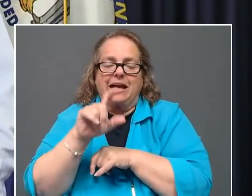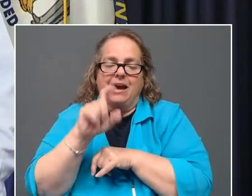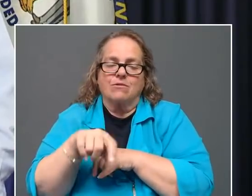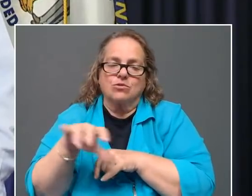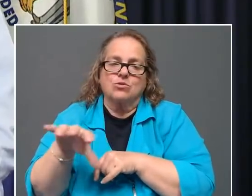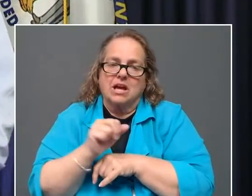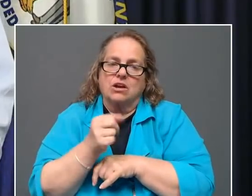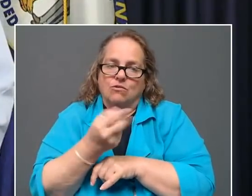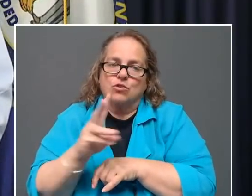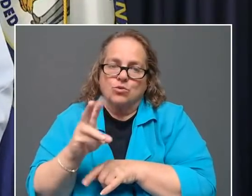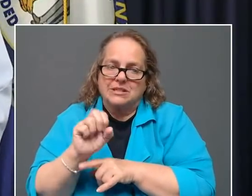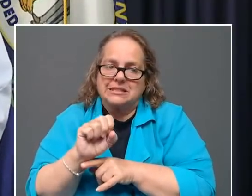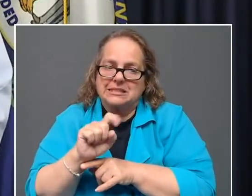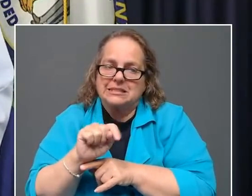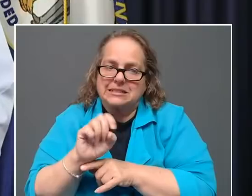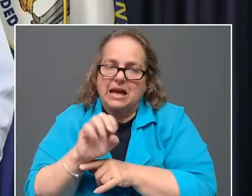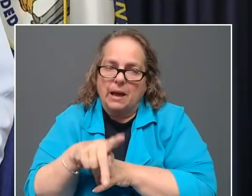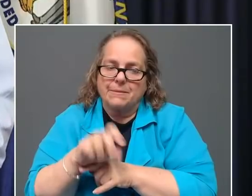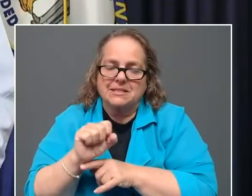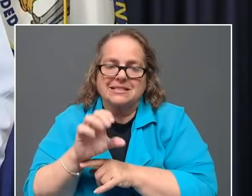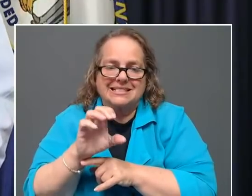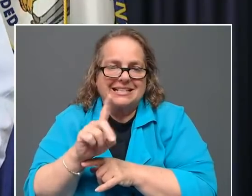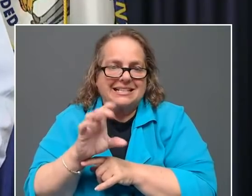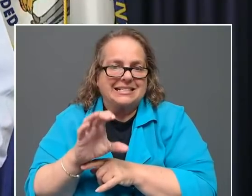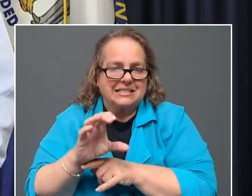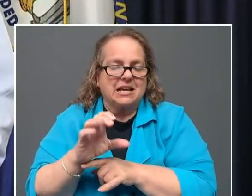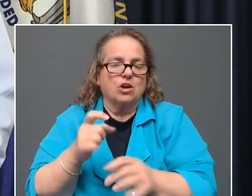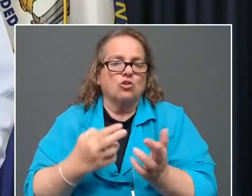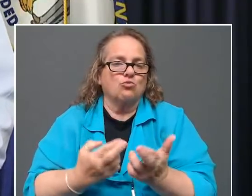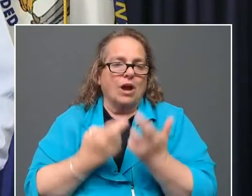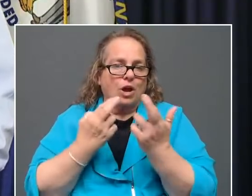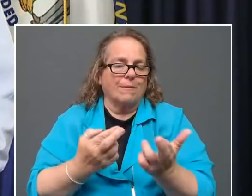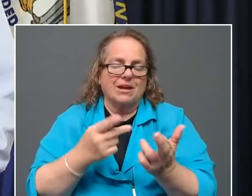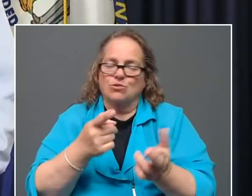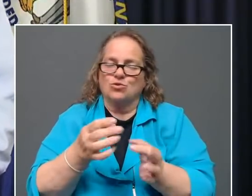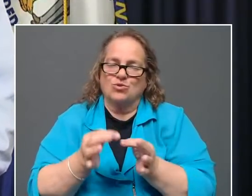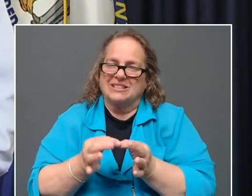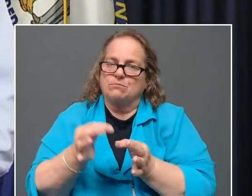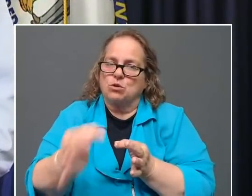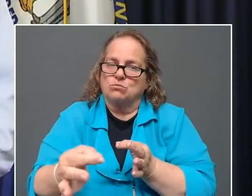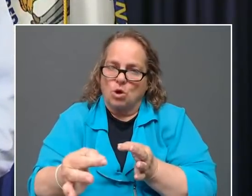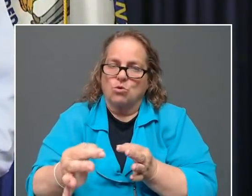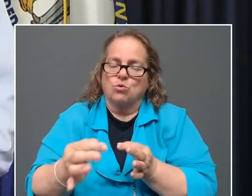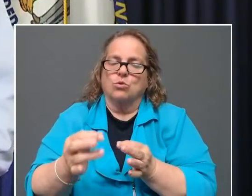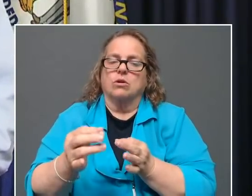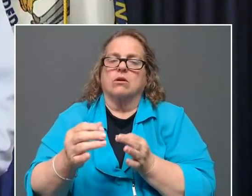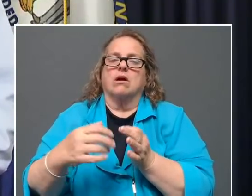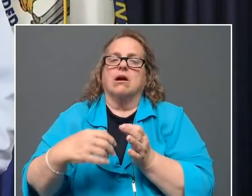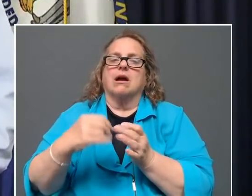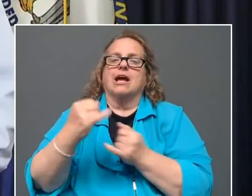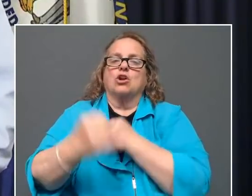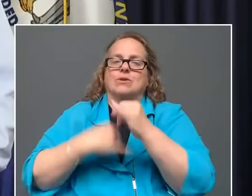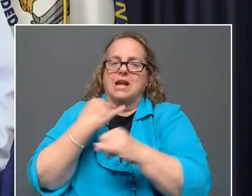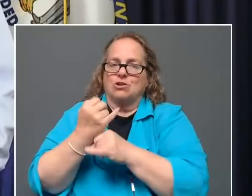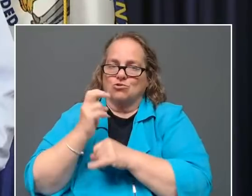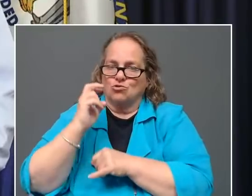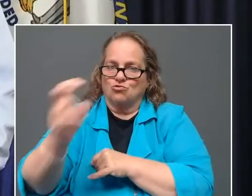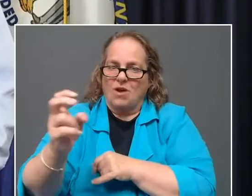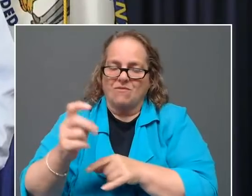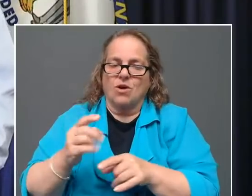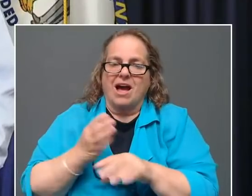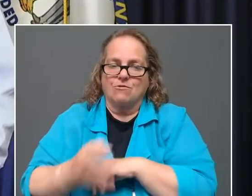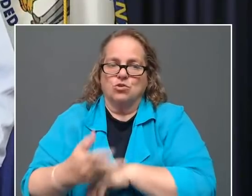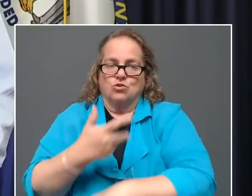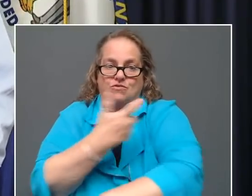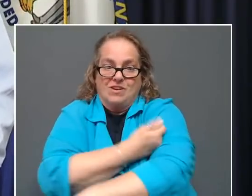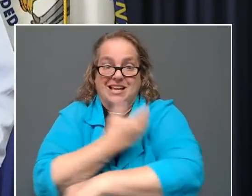The CDC recommends delaying international travel first until after you're fully vaccinated. And if you are, you should continue to